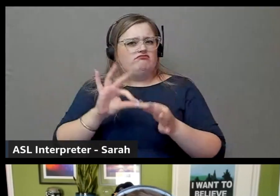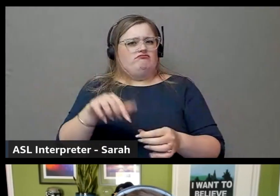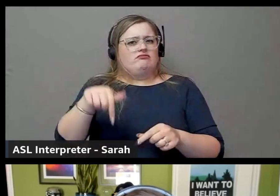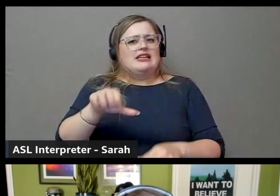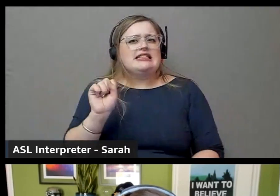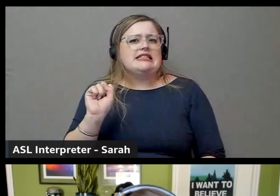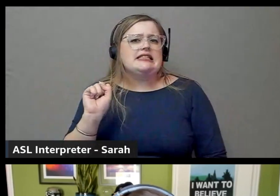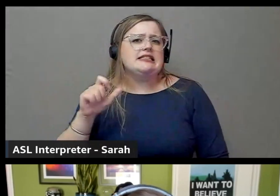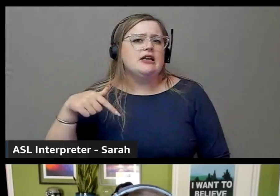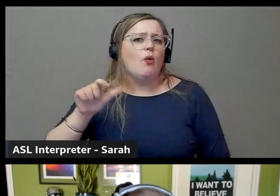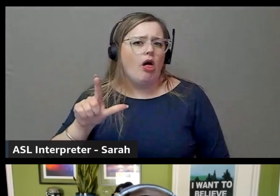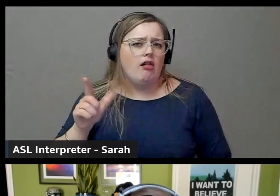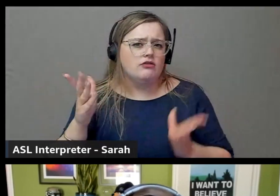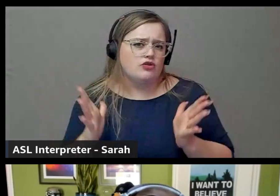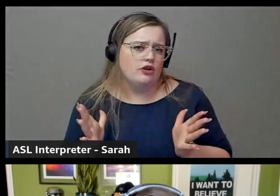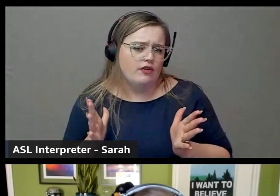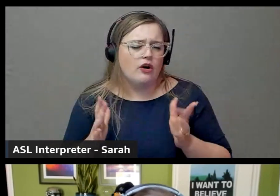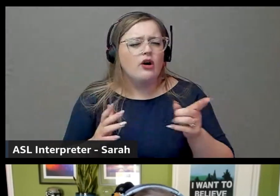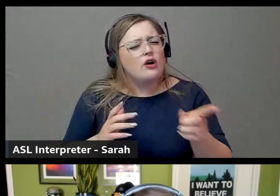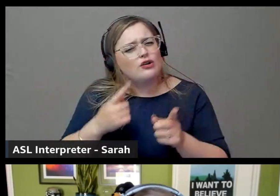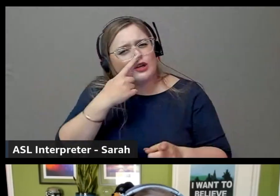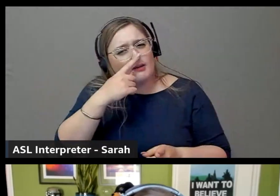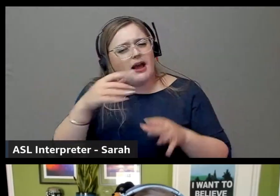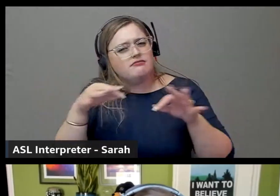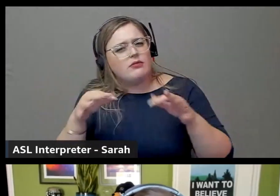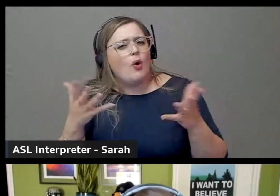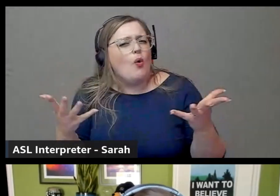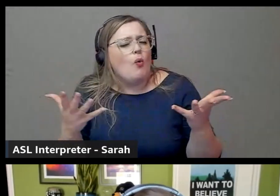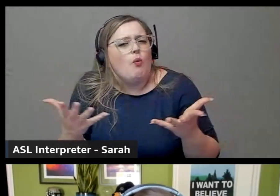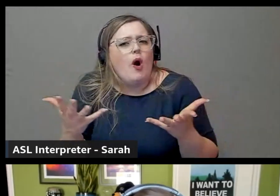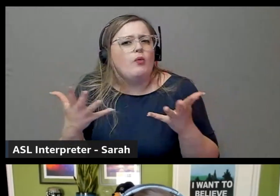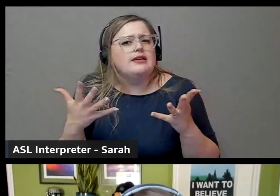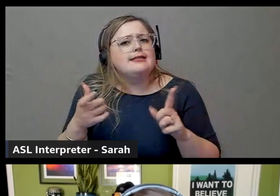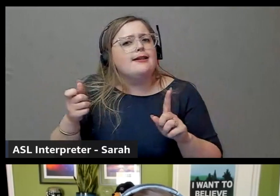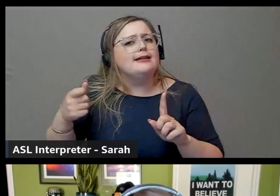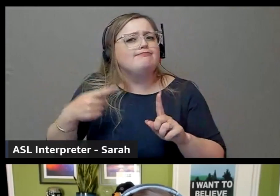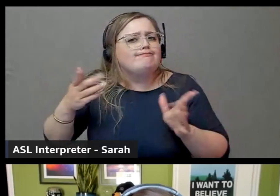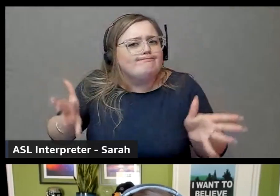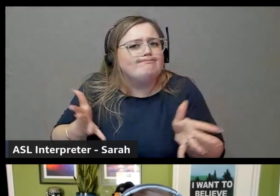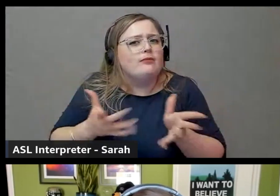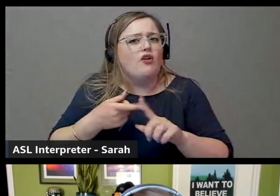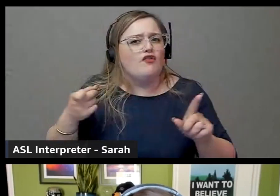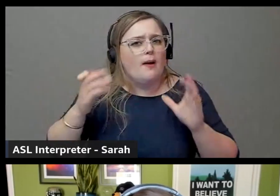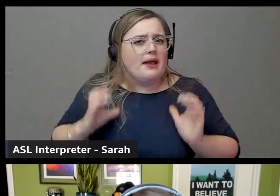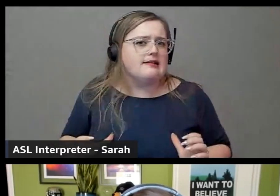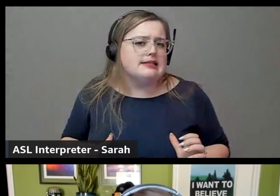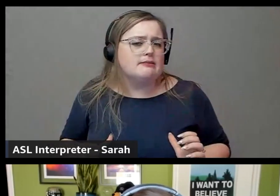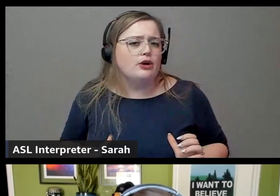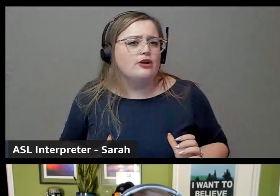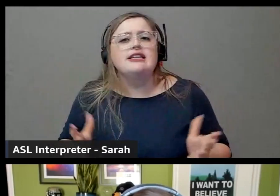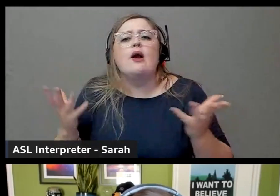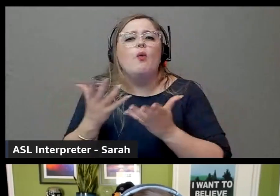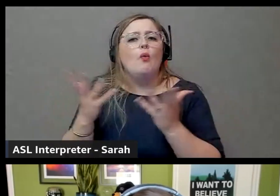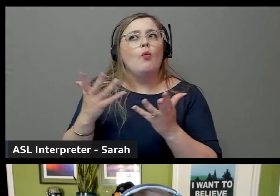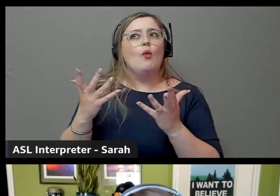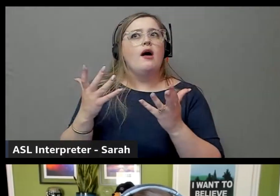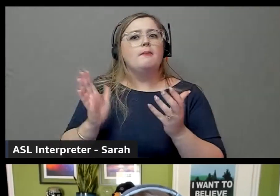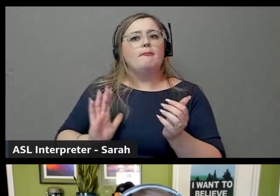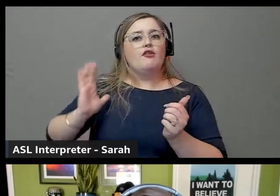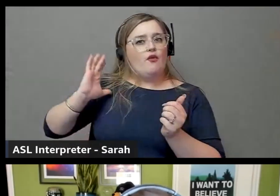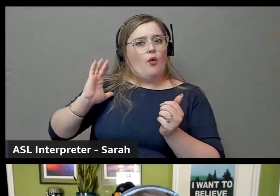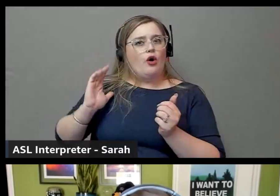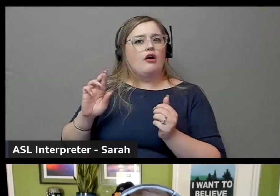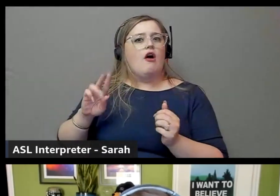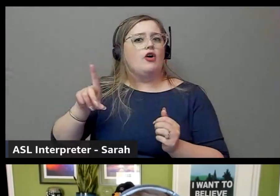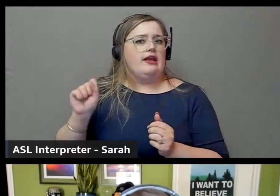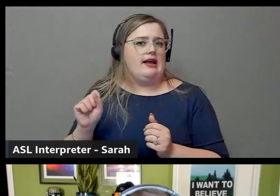us through what was the driver from our customers? What was it like before they could use RDS